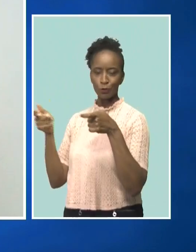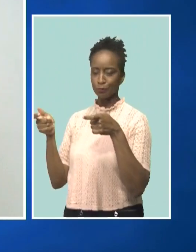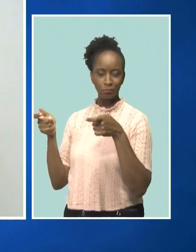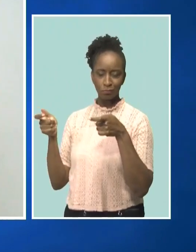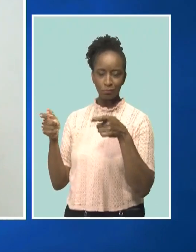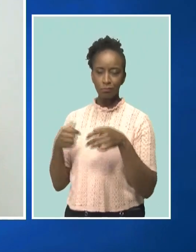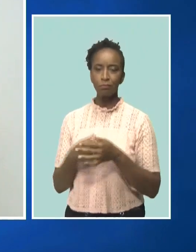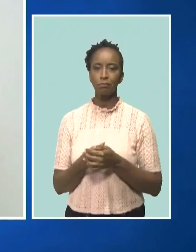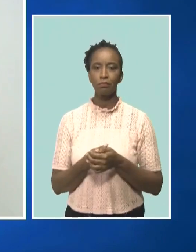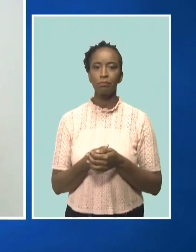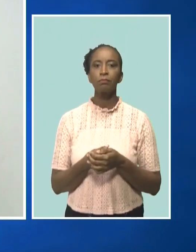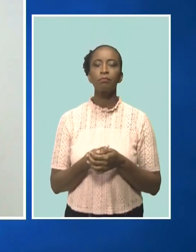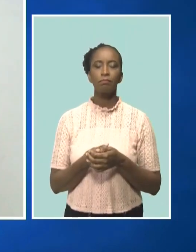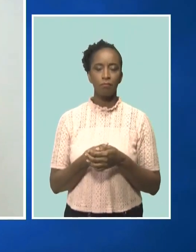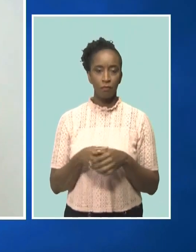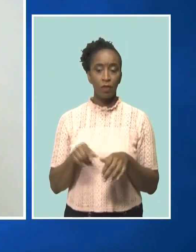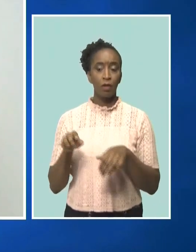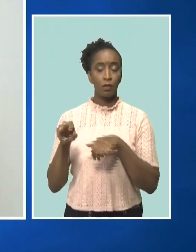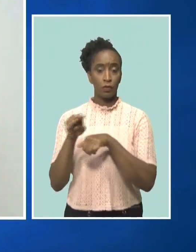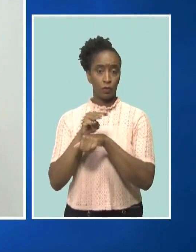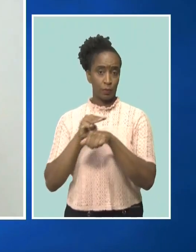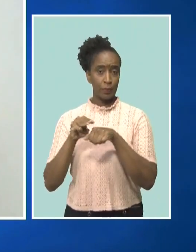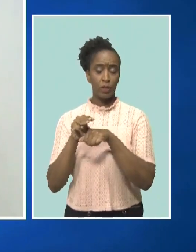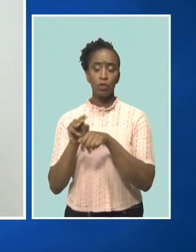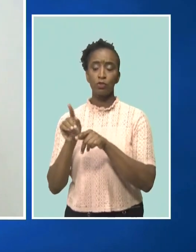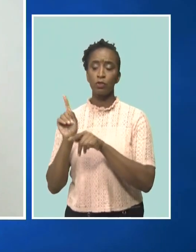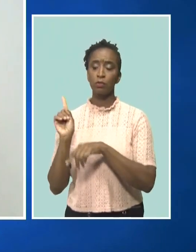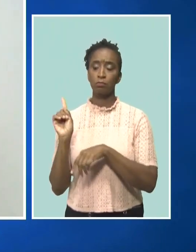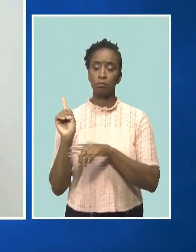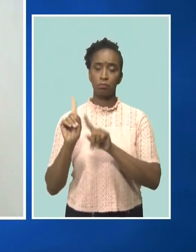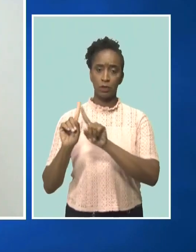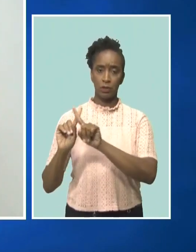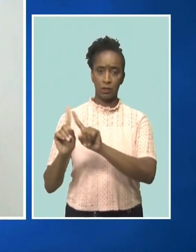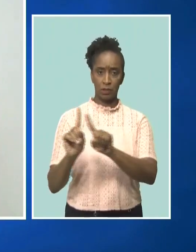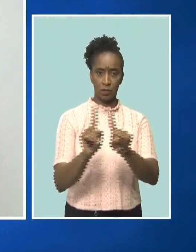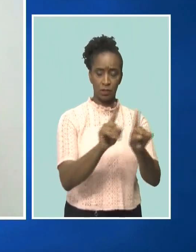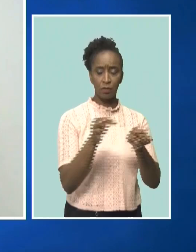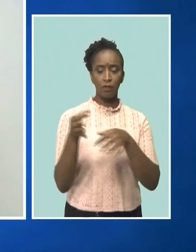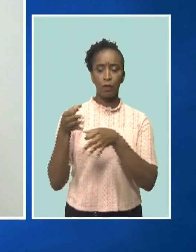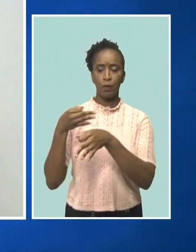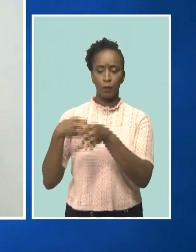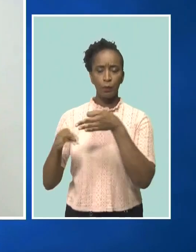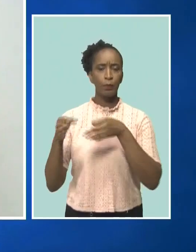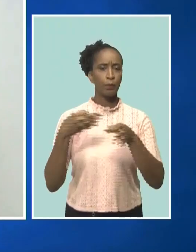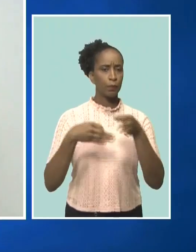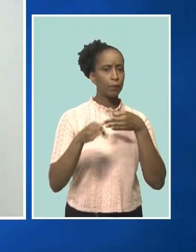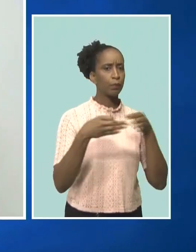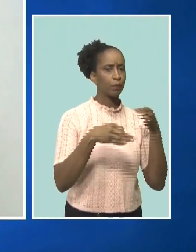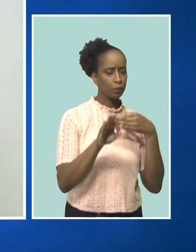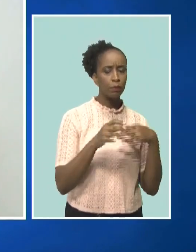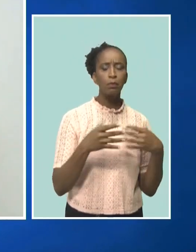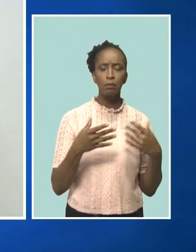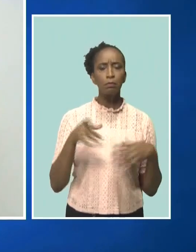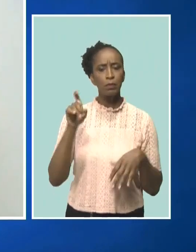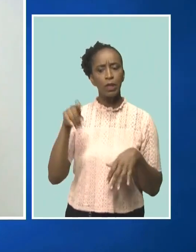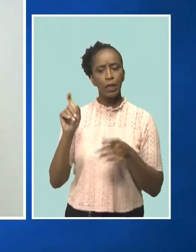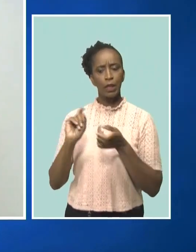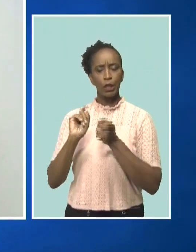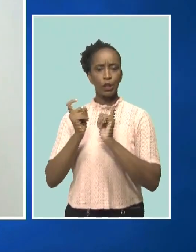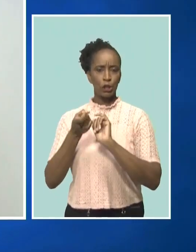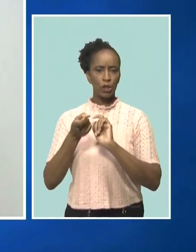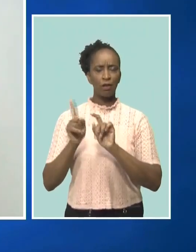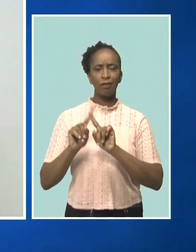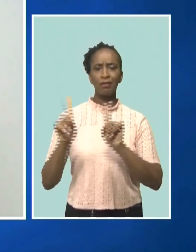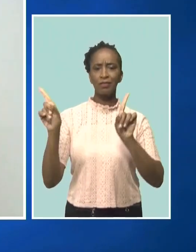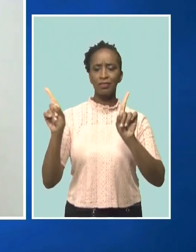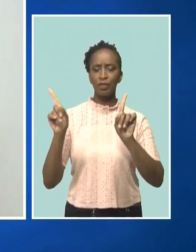essentially to take a fresh guard and to give someone else an opportunity to do the lifting in education education, and we wish him well we